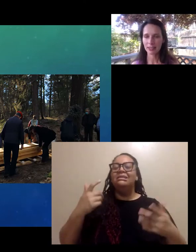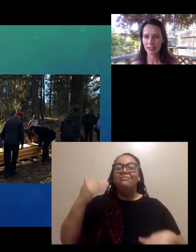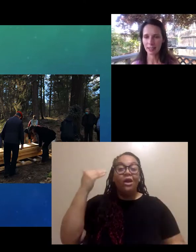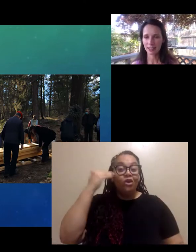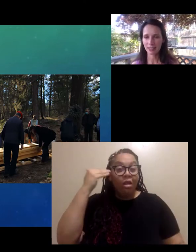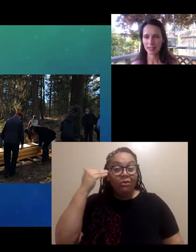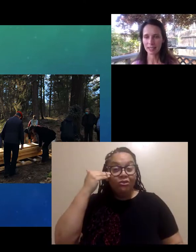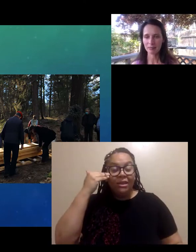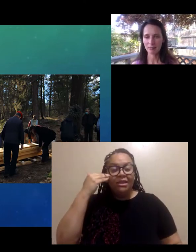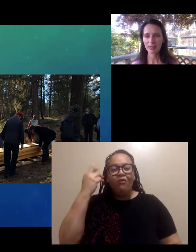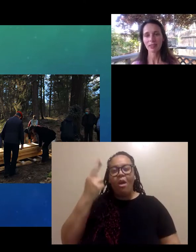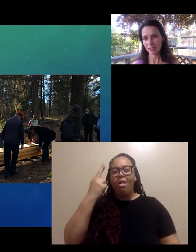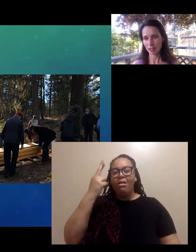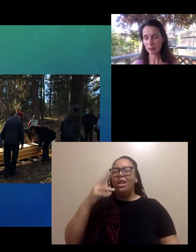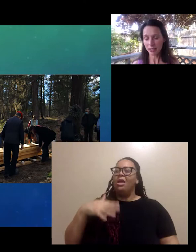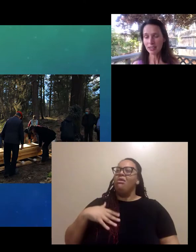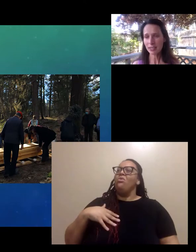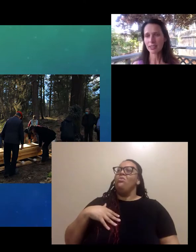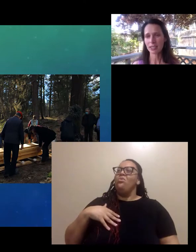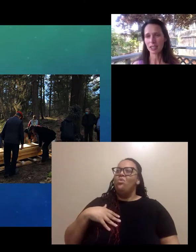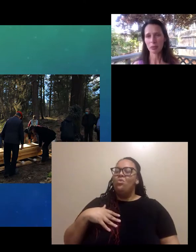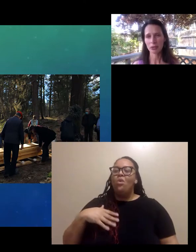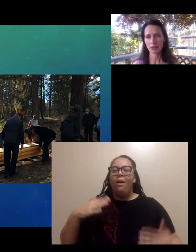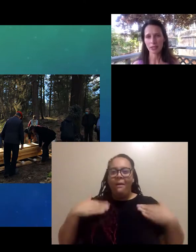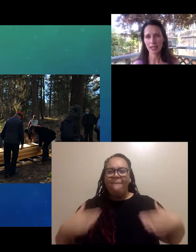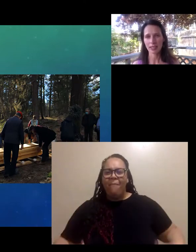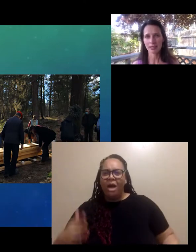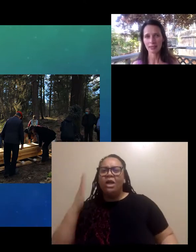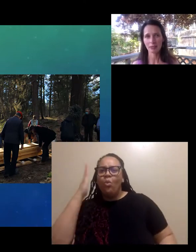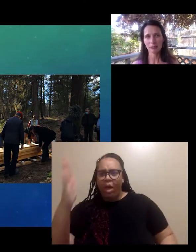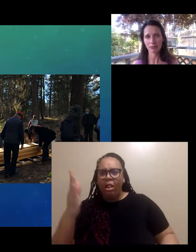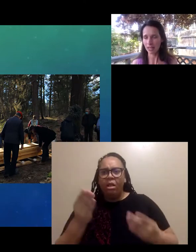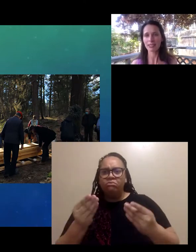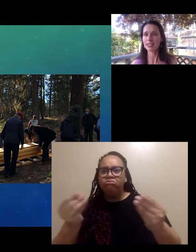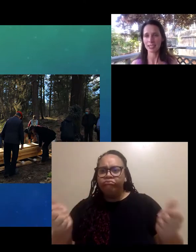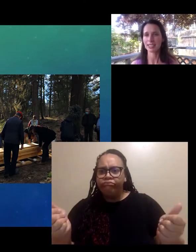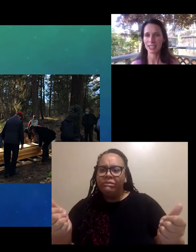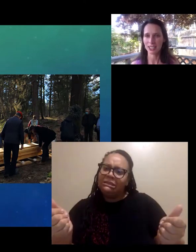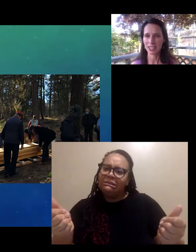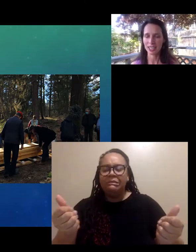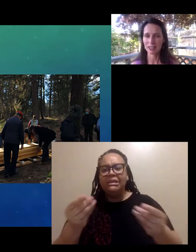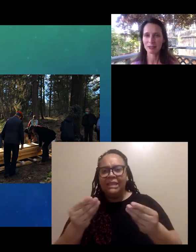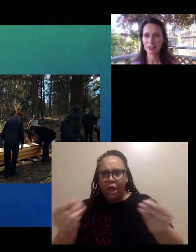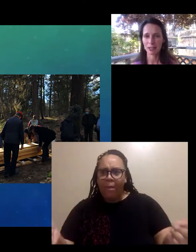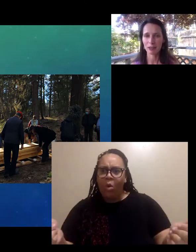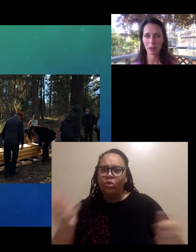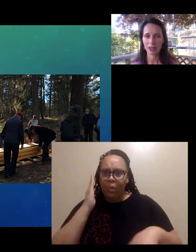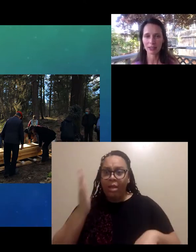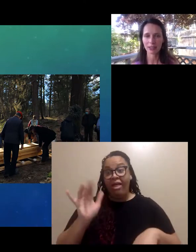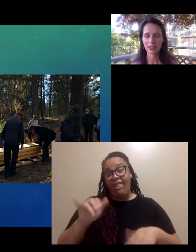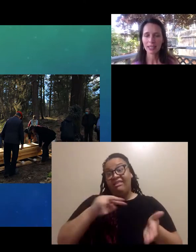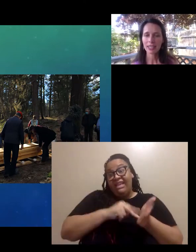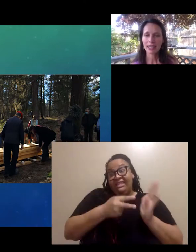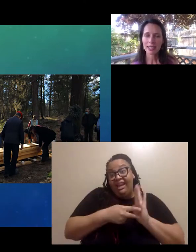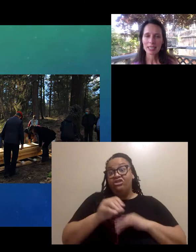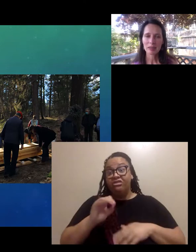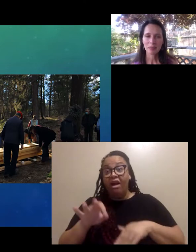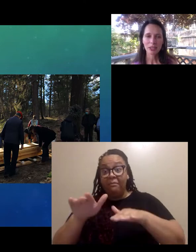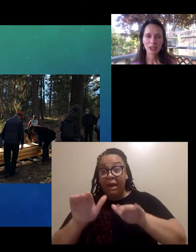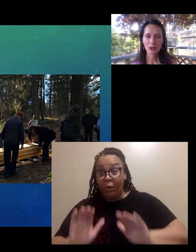reality that the body is going to decompose. And that is the intention of the burial.